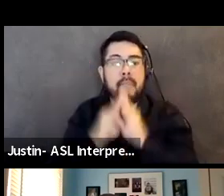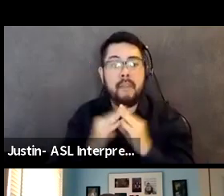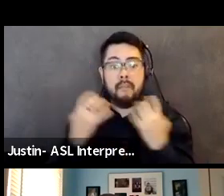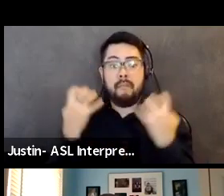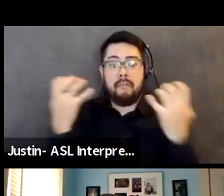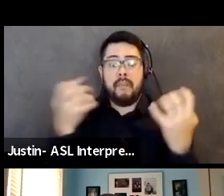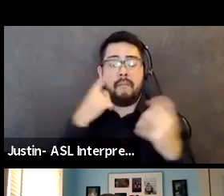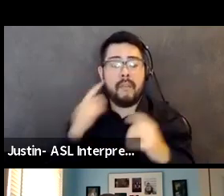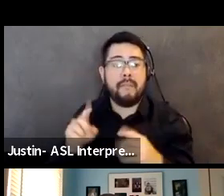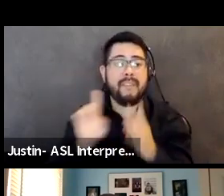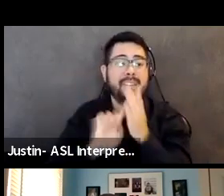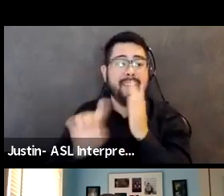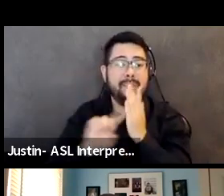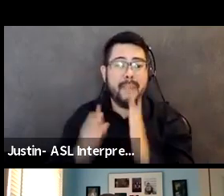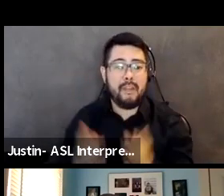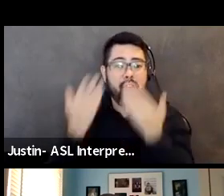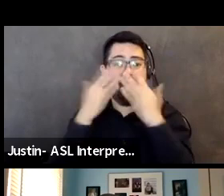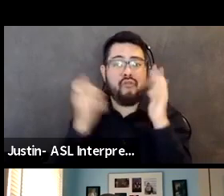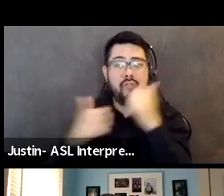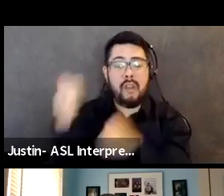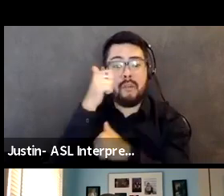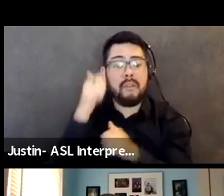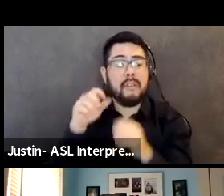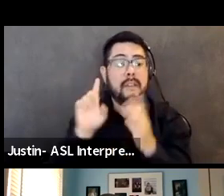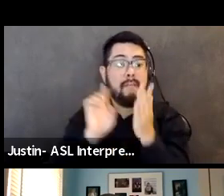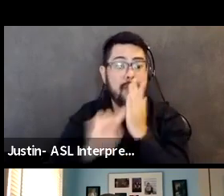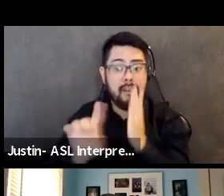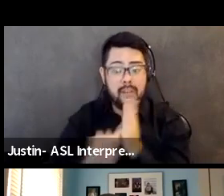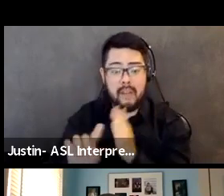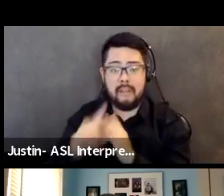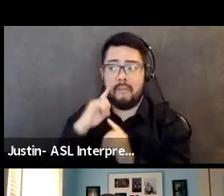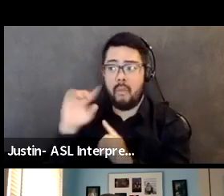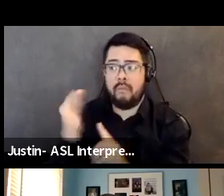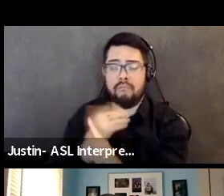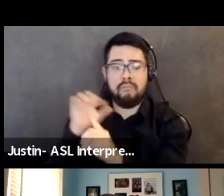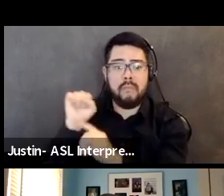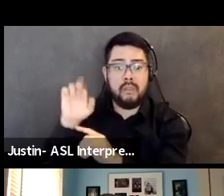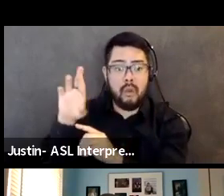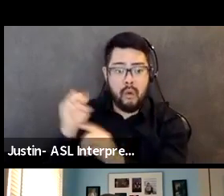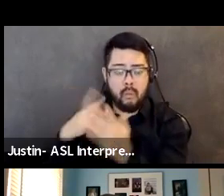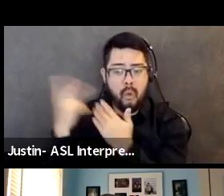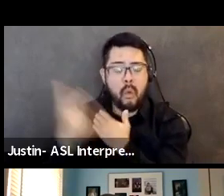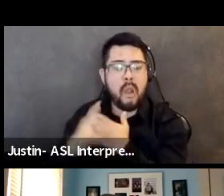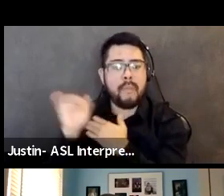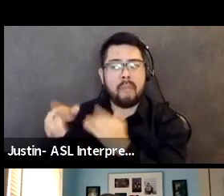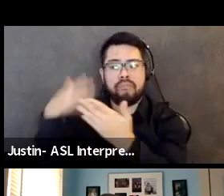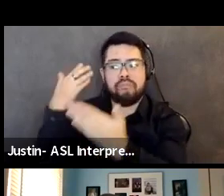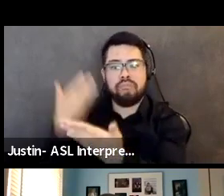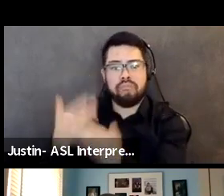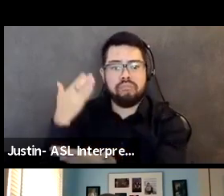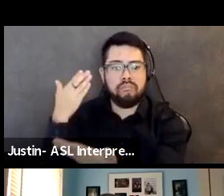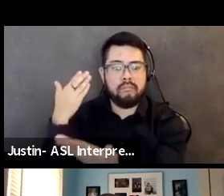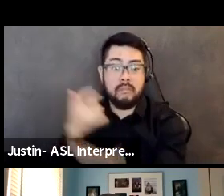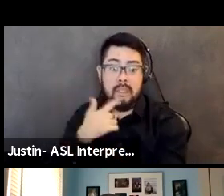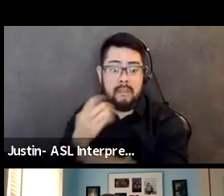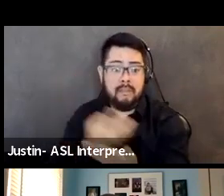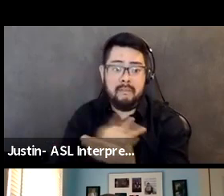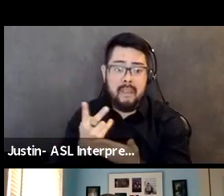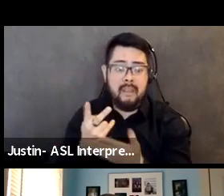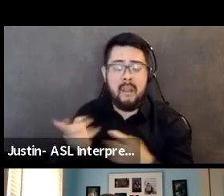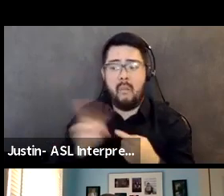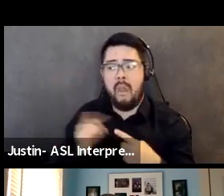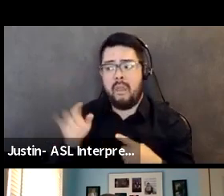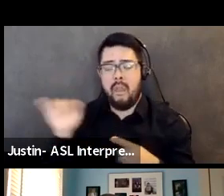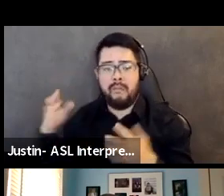general's uh investigation and an inquiry into the ezra program where it was shown to be pretty much a failure when it even came to